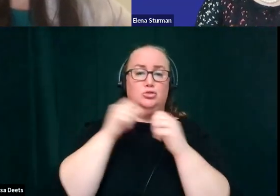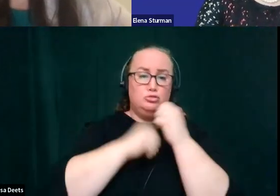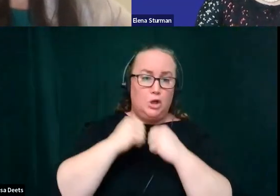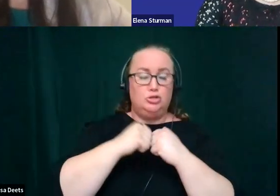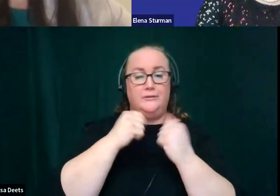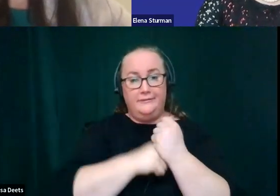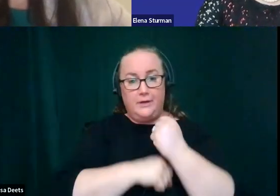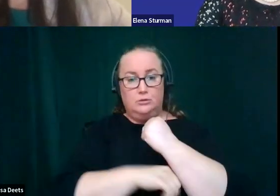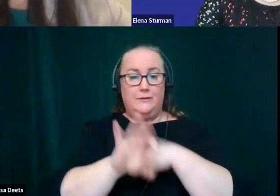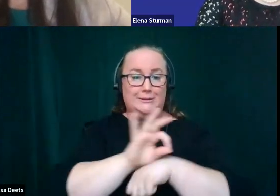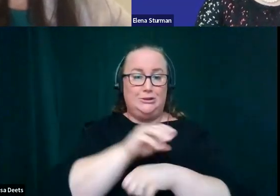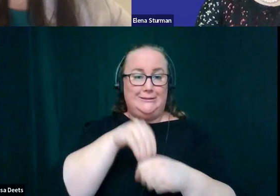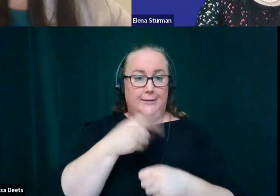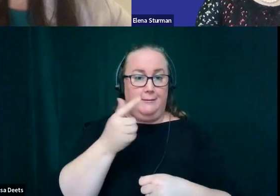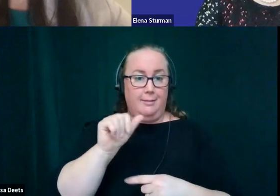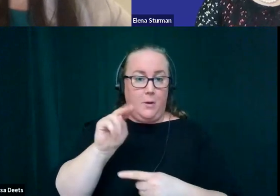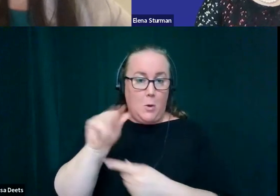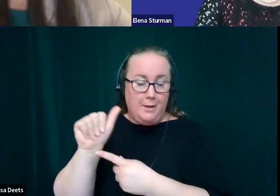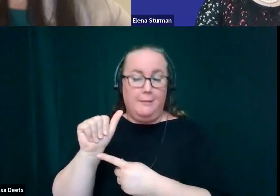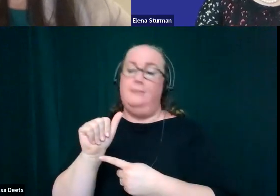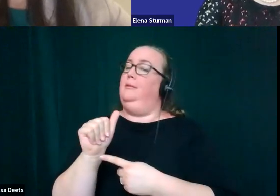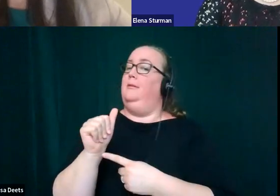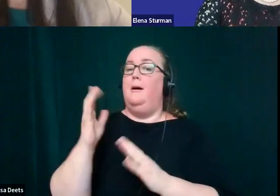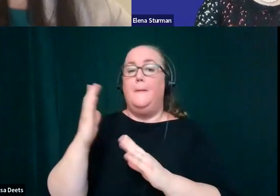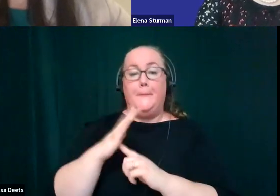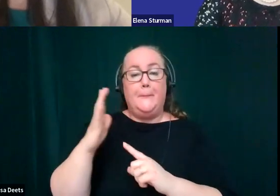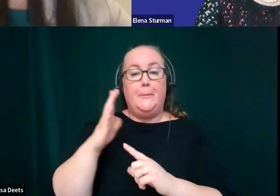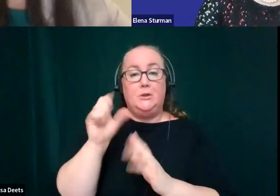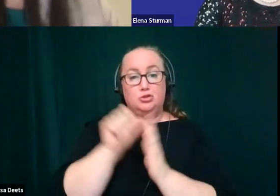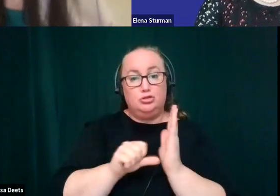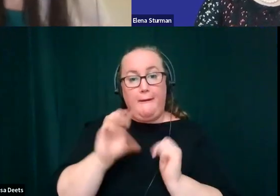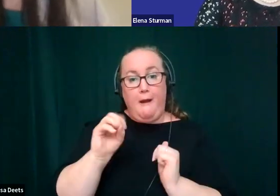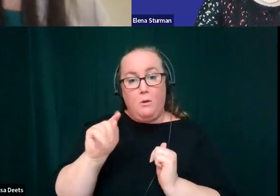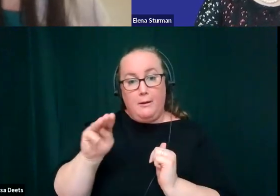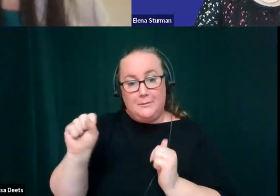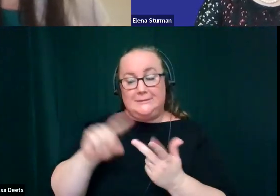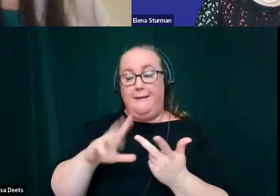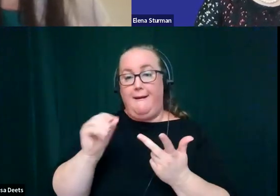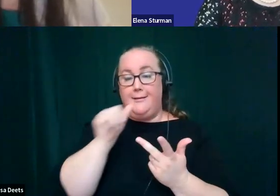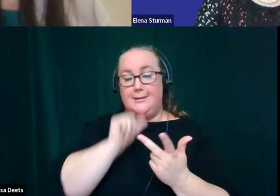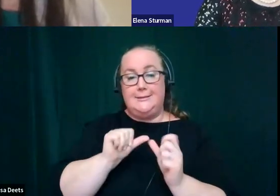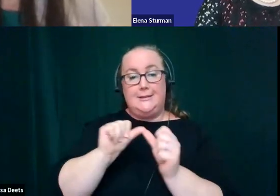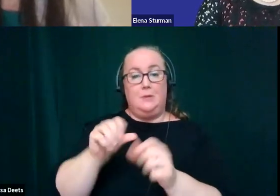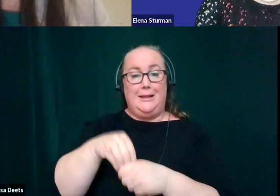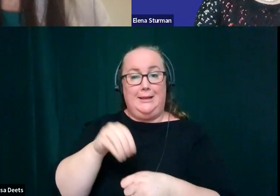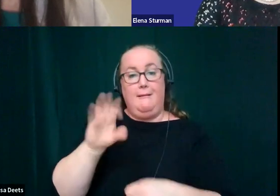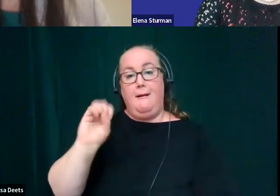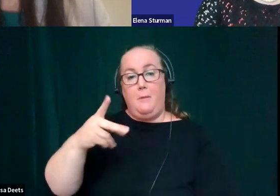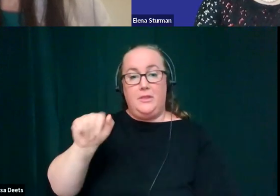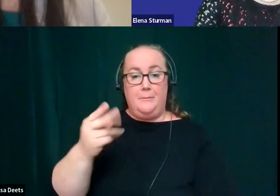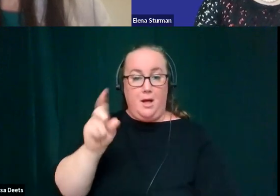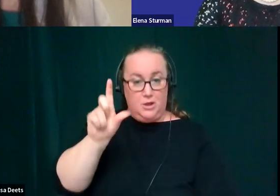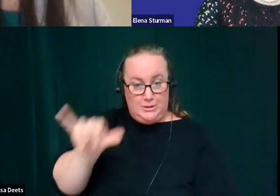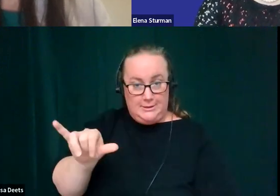glaucoma, optimization of surgical outcomes, and sustainability in ophthalmology.